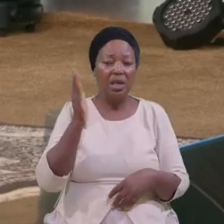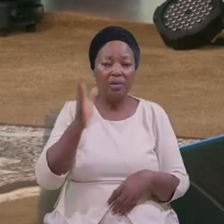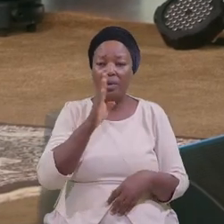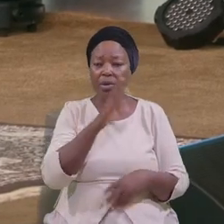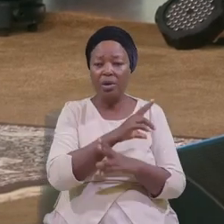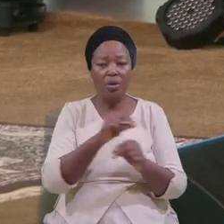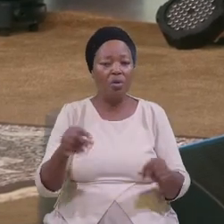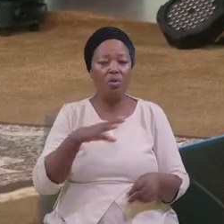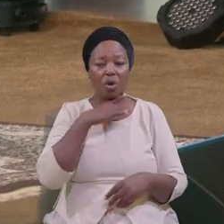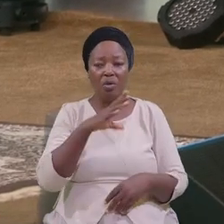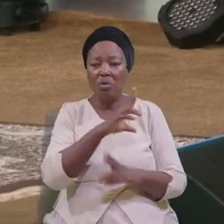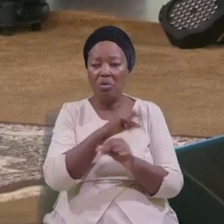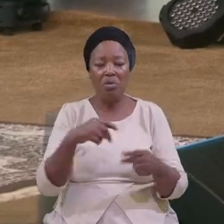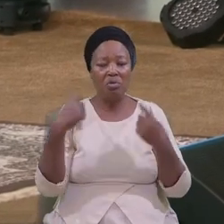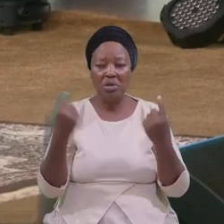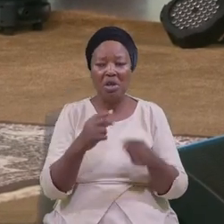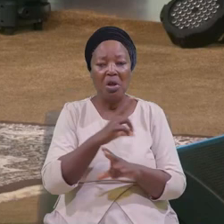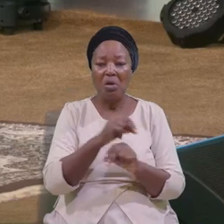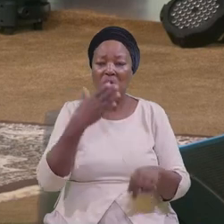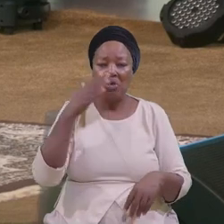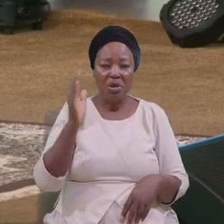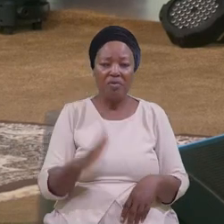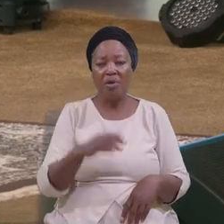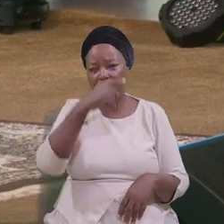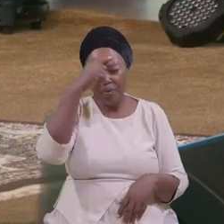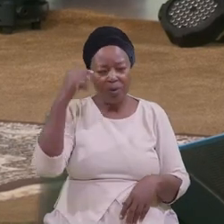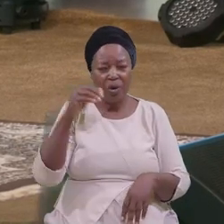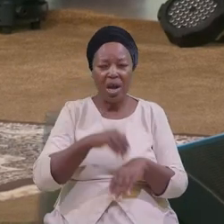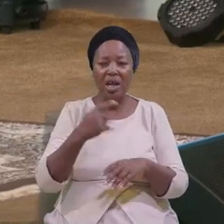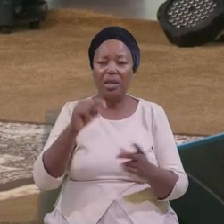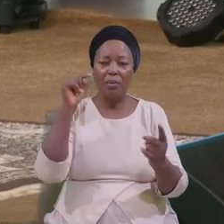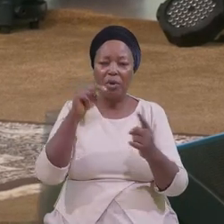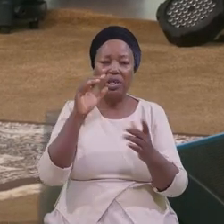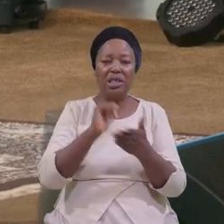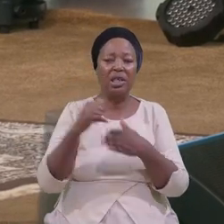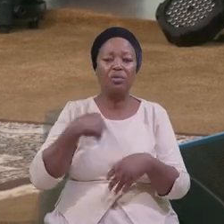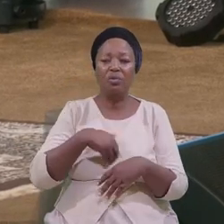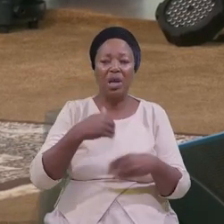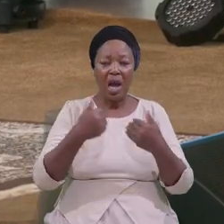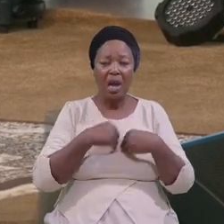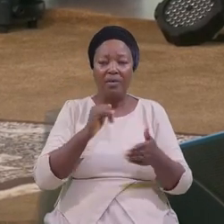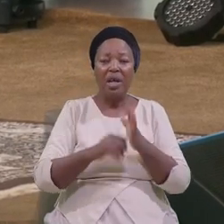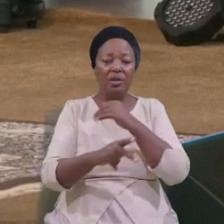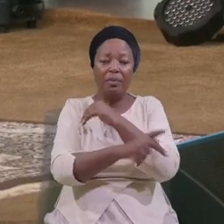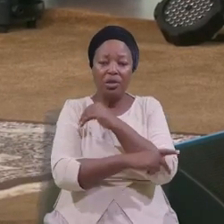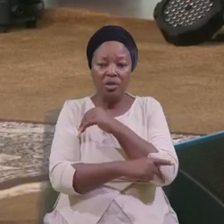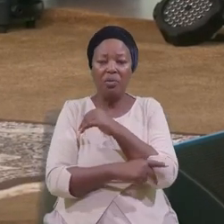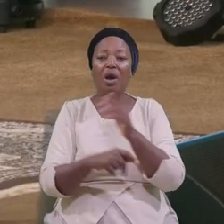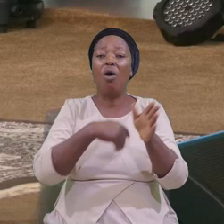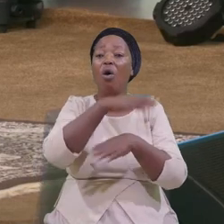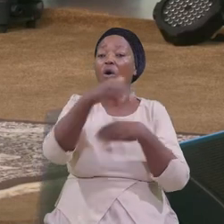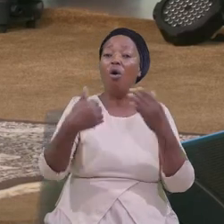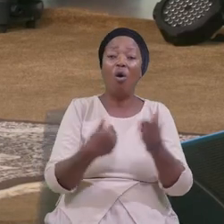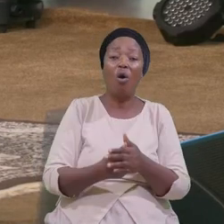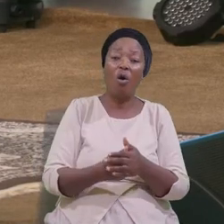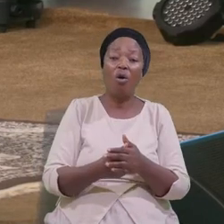sin, there will be no evil, because at the point we observe the Passover, all